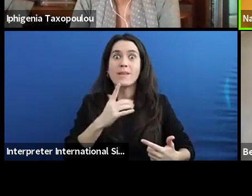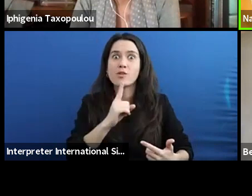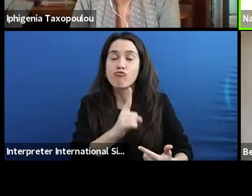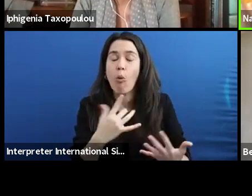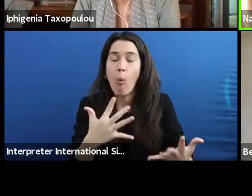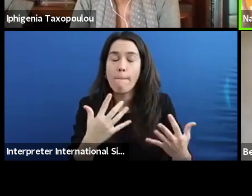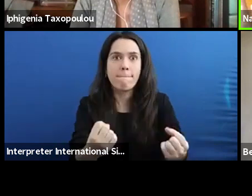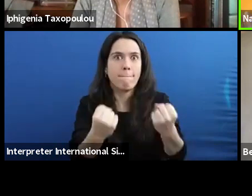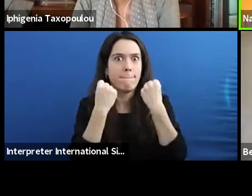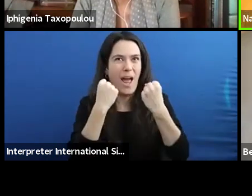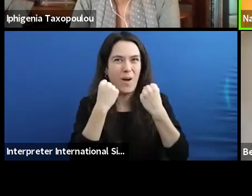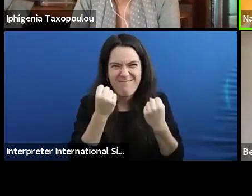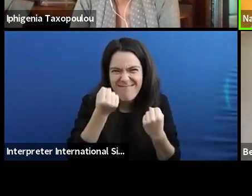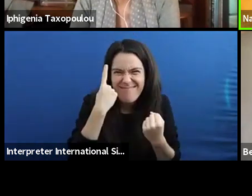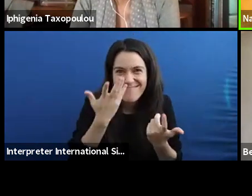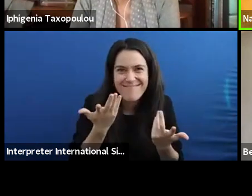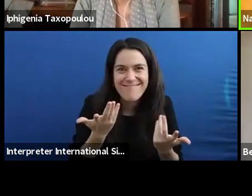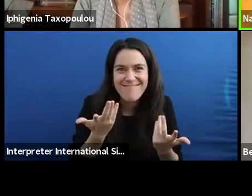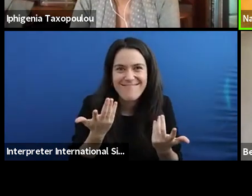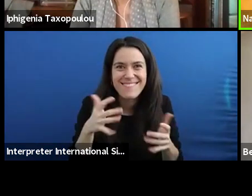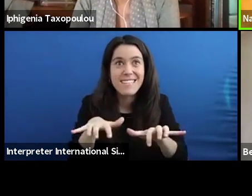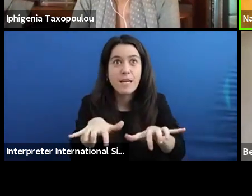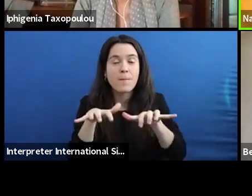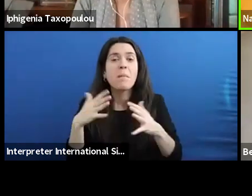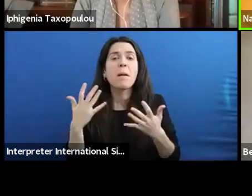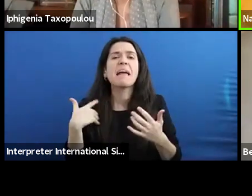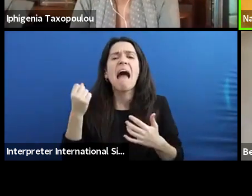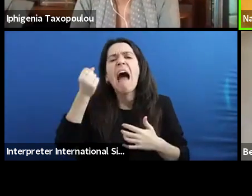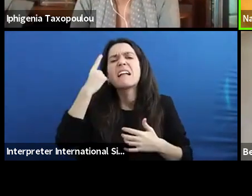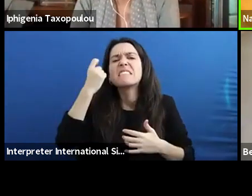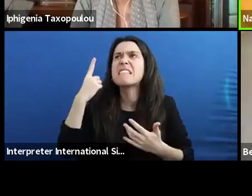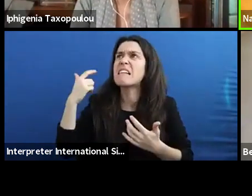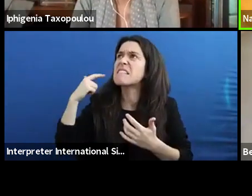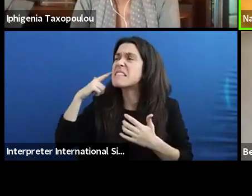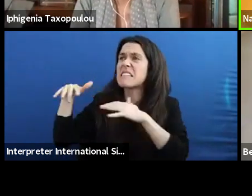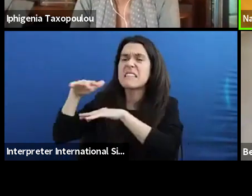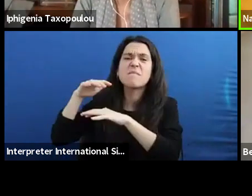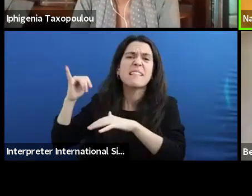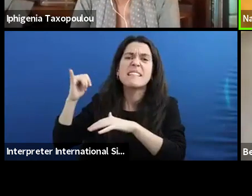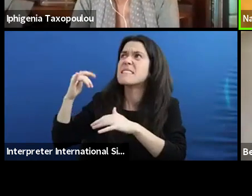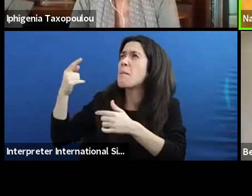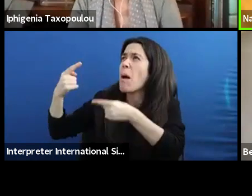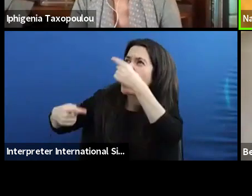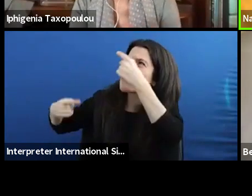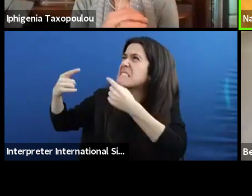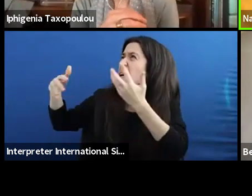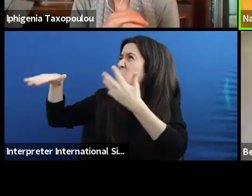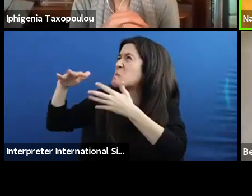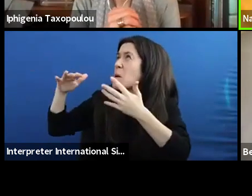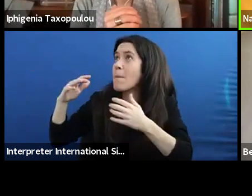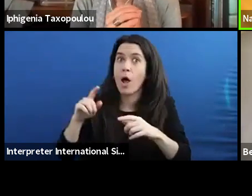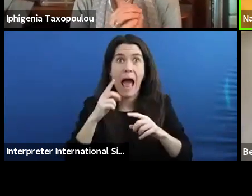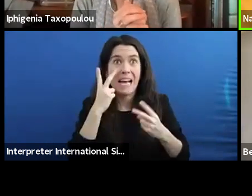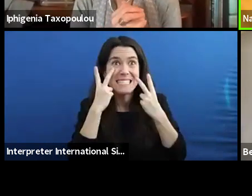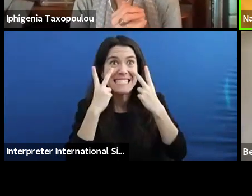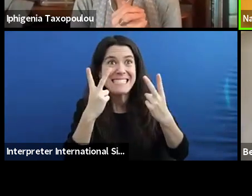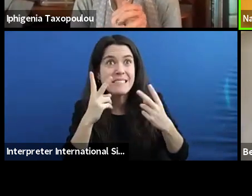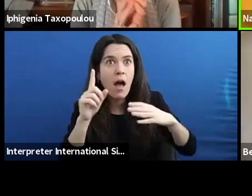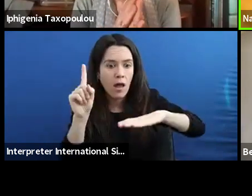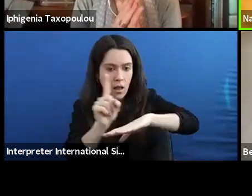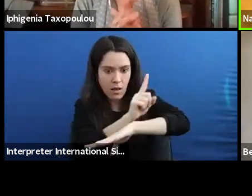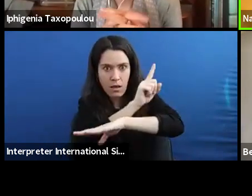you can understand what happens, but when you are emotionally touched, then it makes something else with your body,